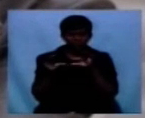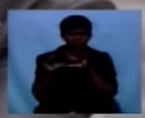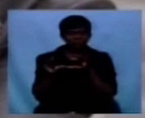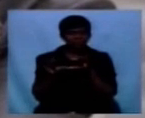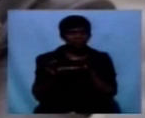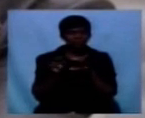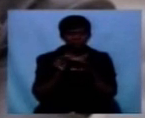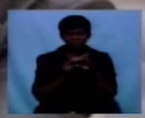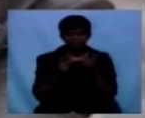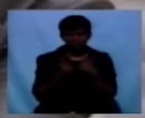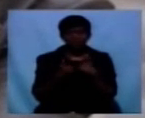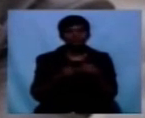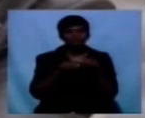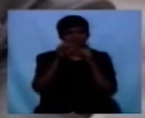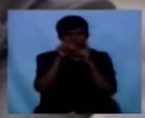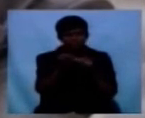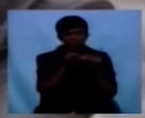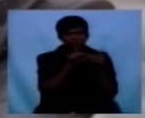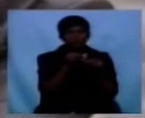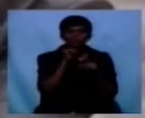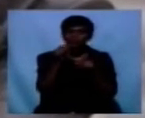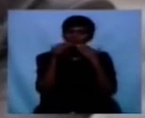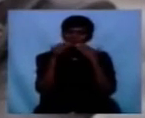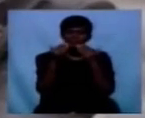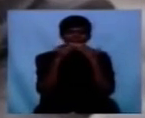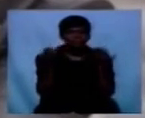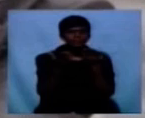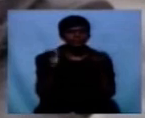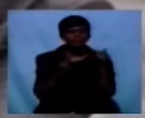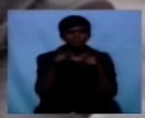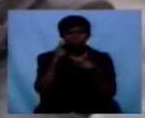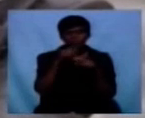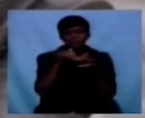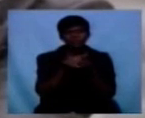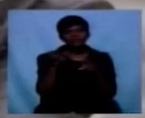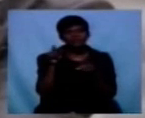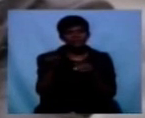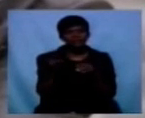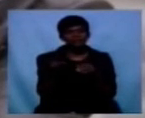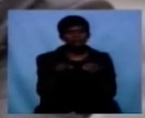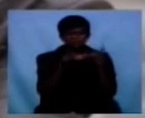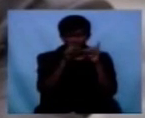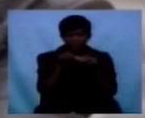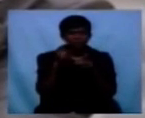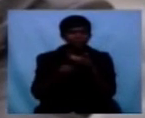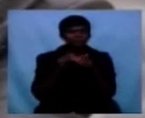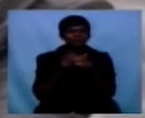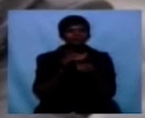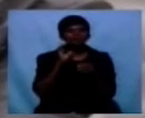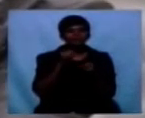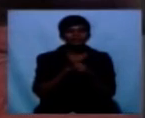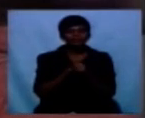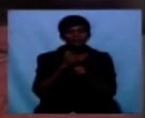we come up with decisions that are not going to be appreciated by those that will be affected by those decisions. That your commitment, we